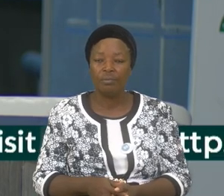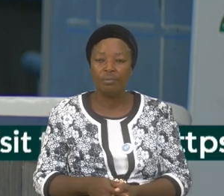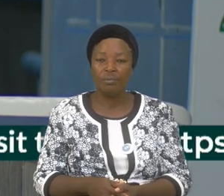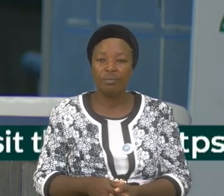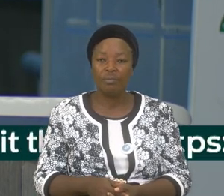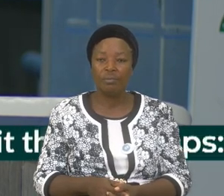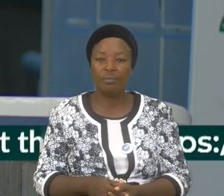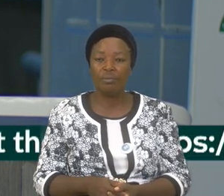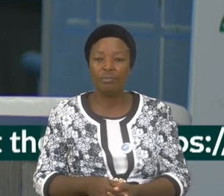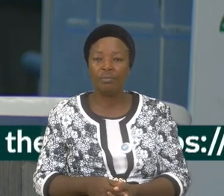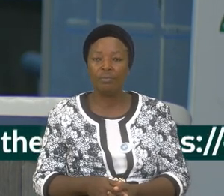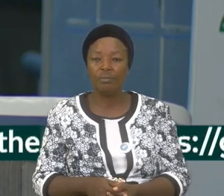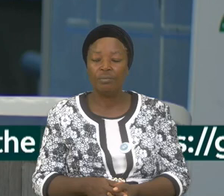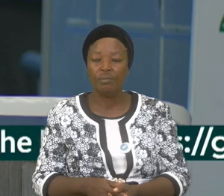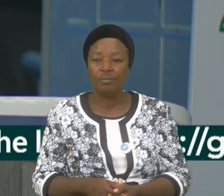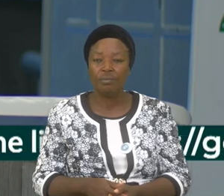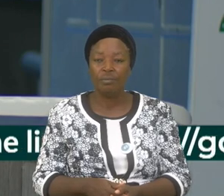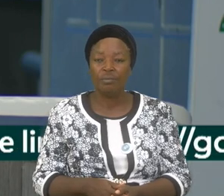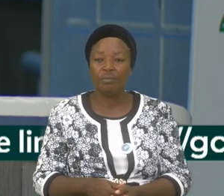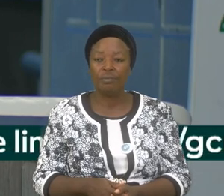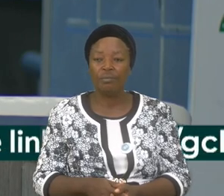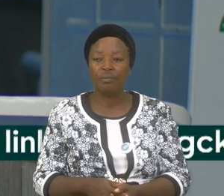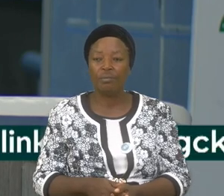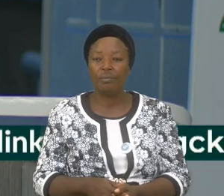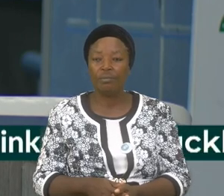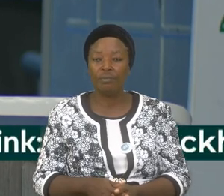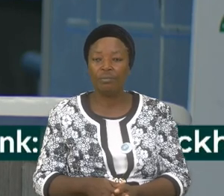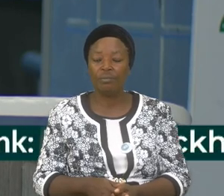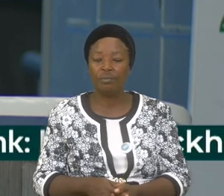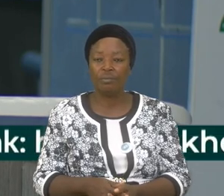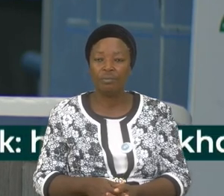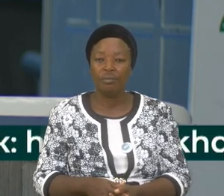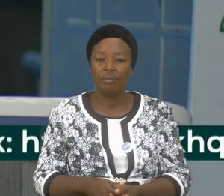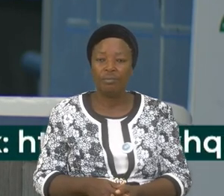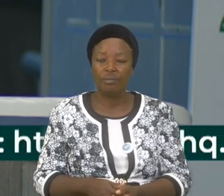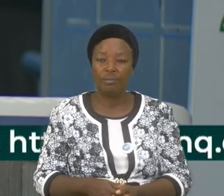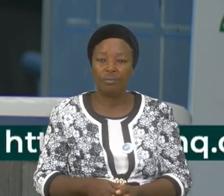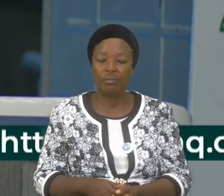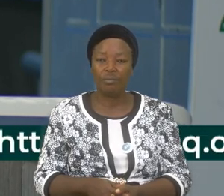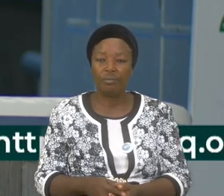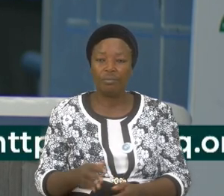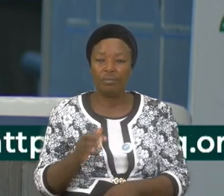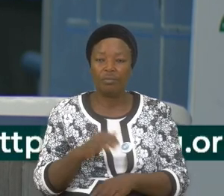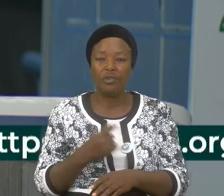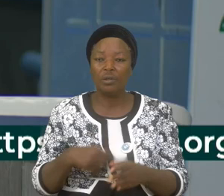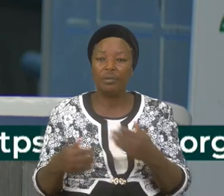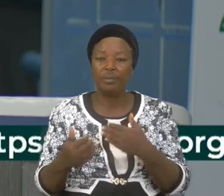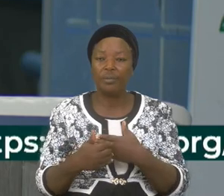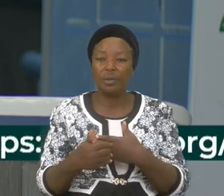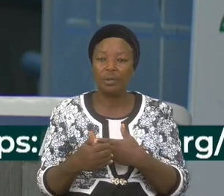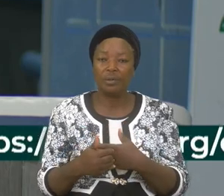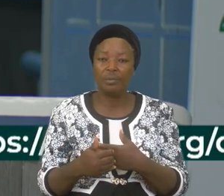On the left hand side at the back, can we see any signal?